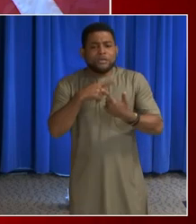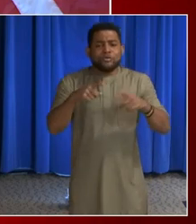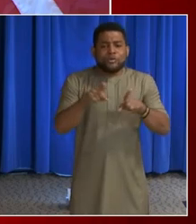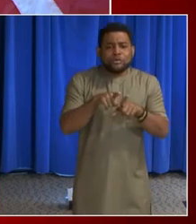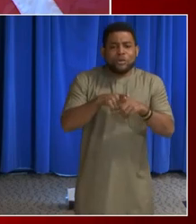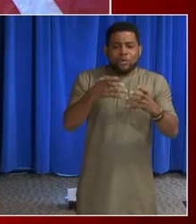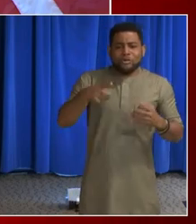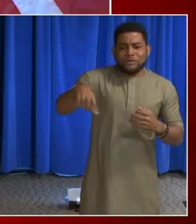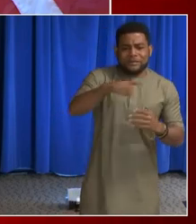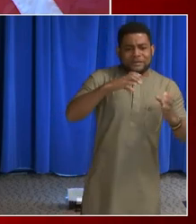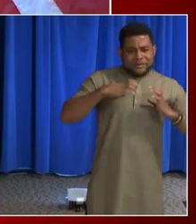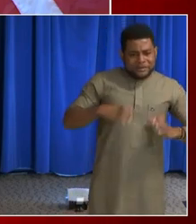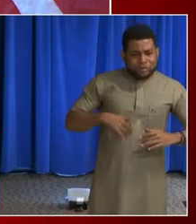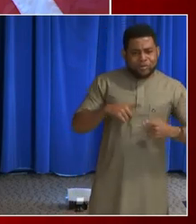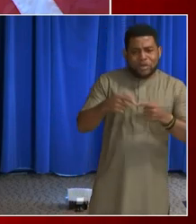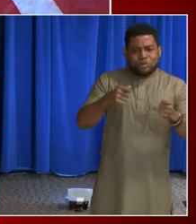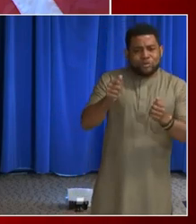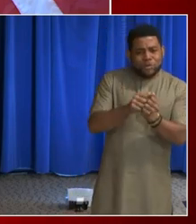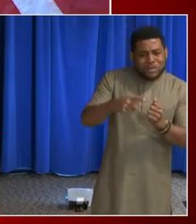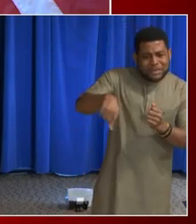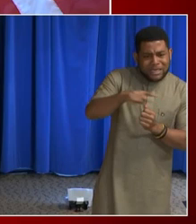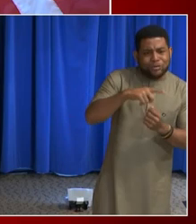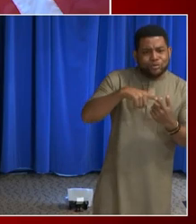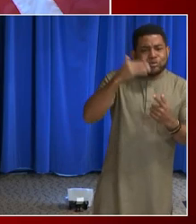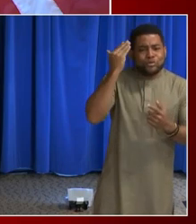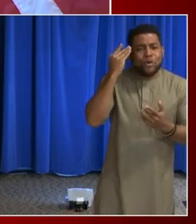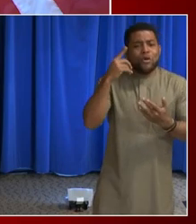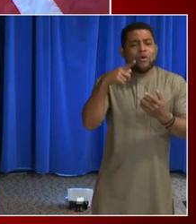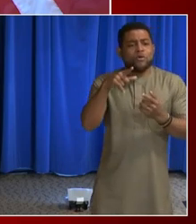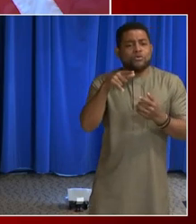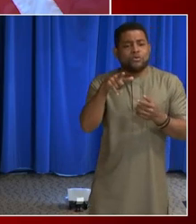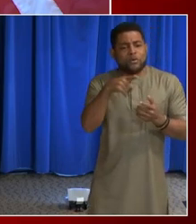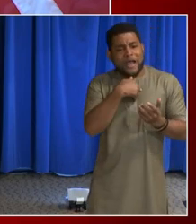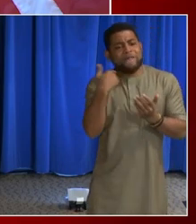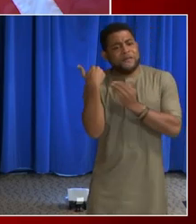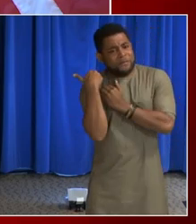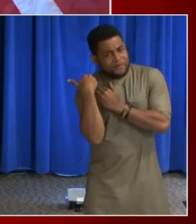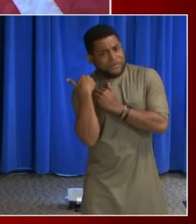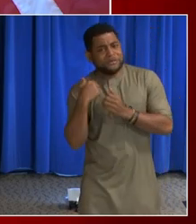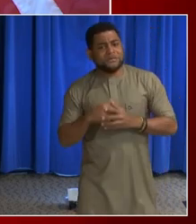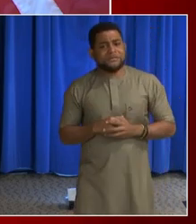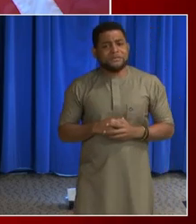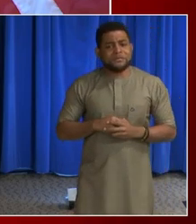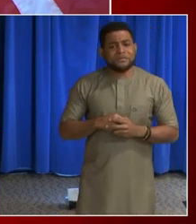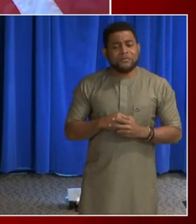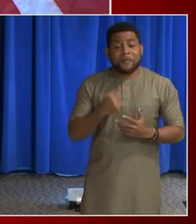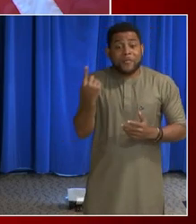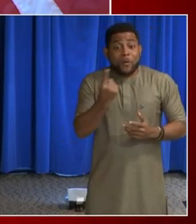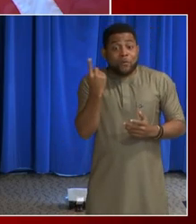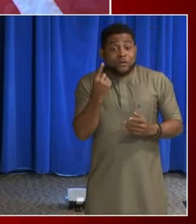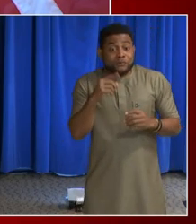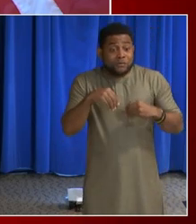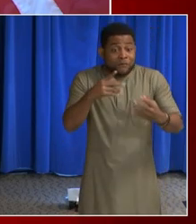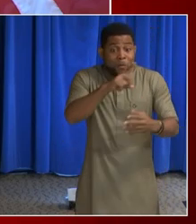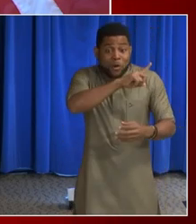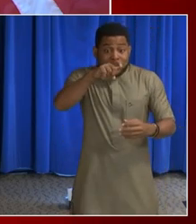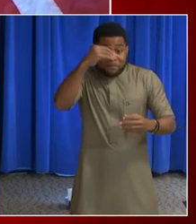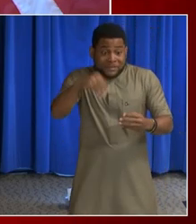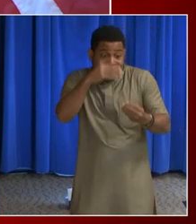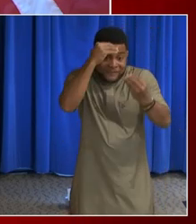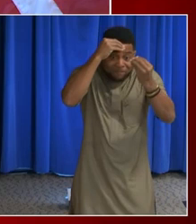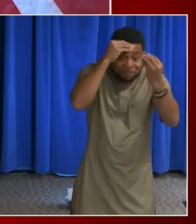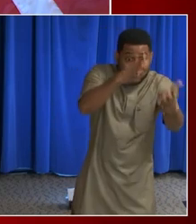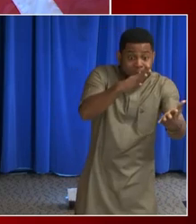that they're dealing with to know that there will be accountability. They won't always provide 100% of the information that we